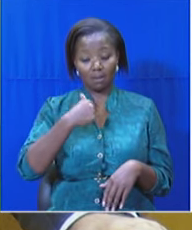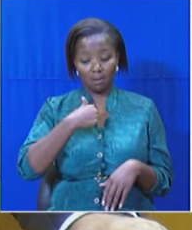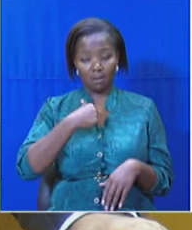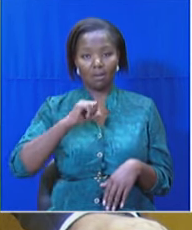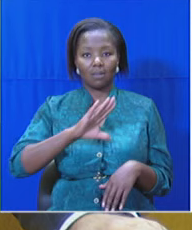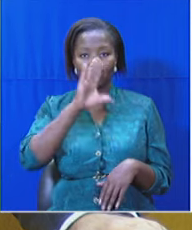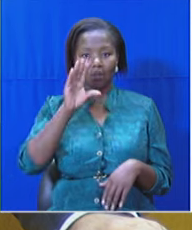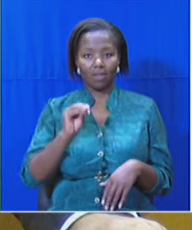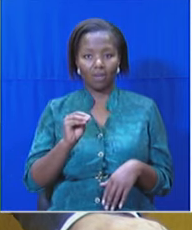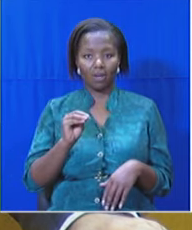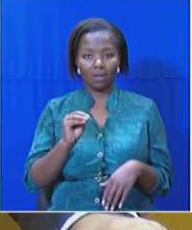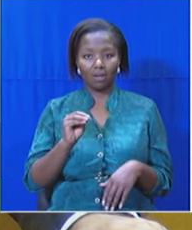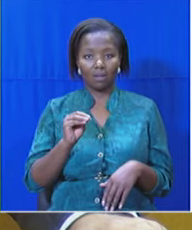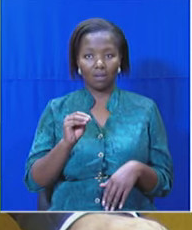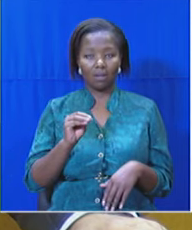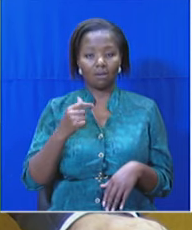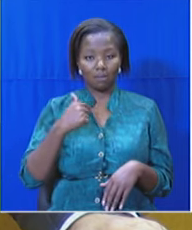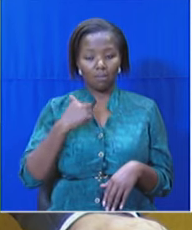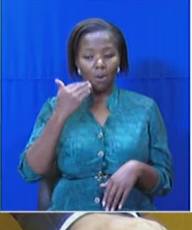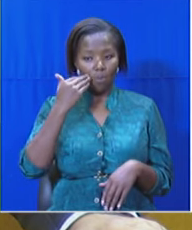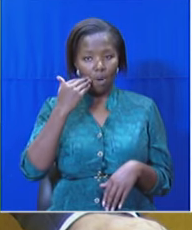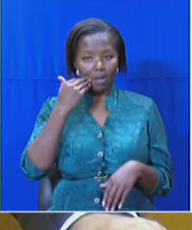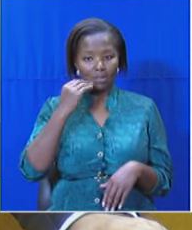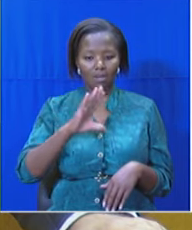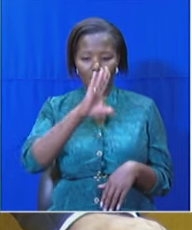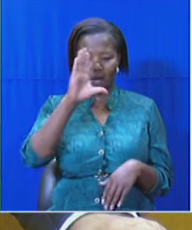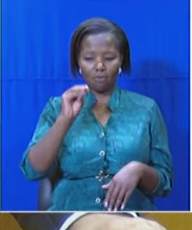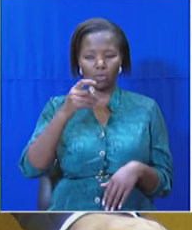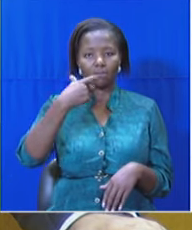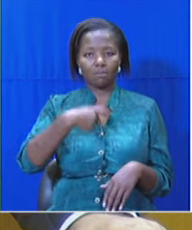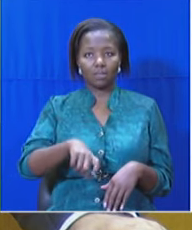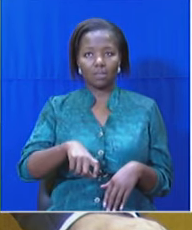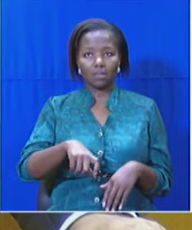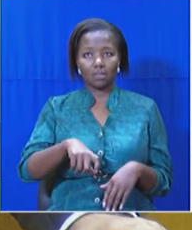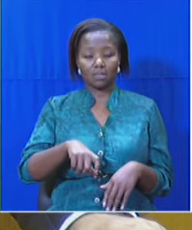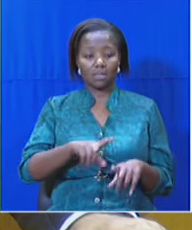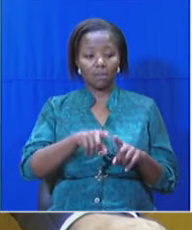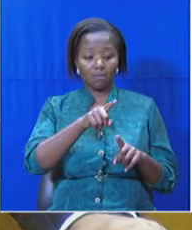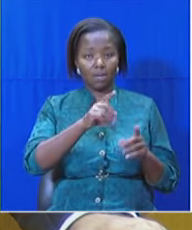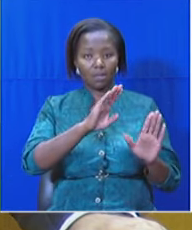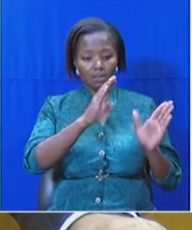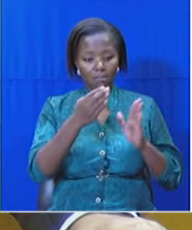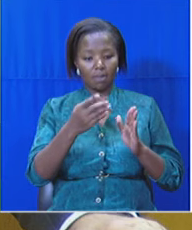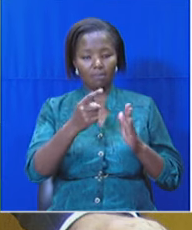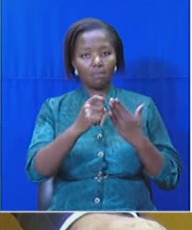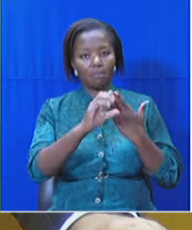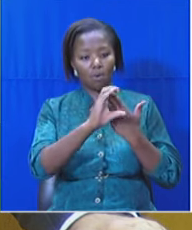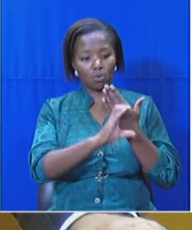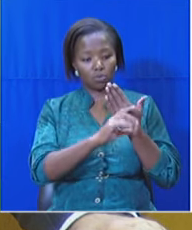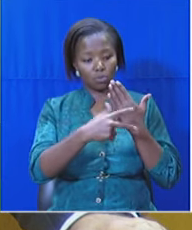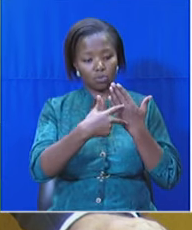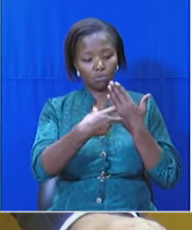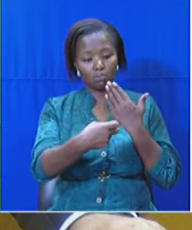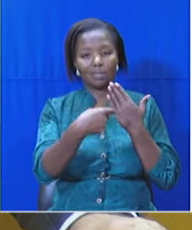African, and I'm a white African. And the part you referred in the preamble,